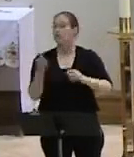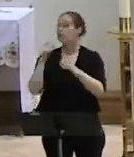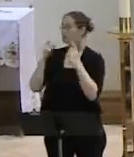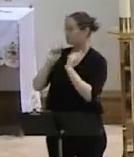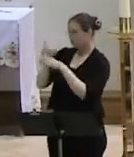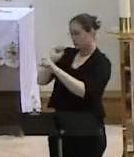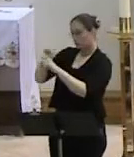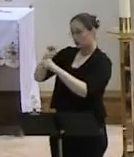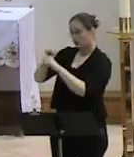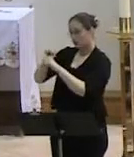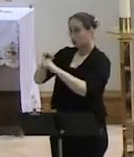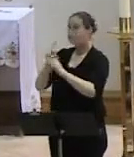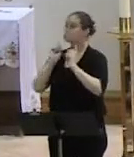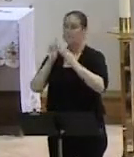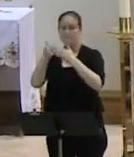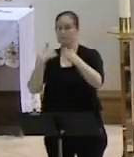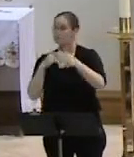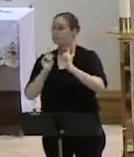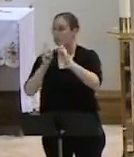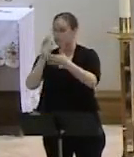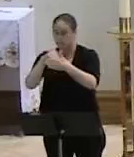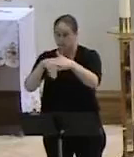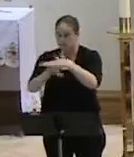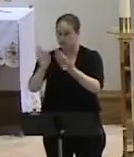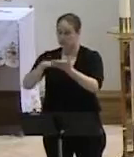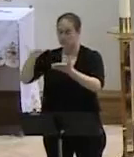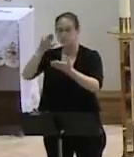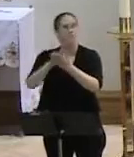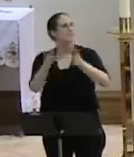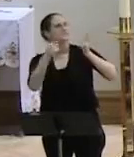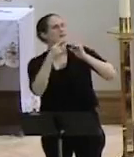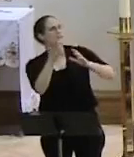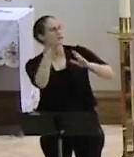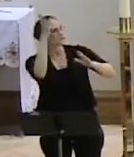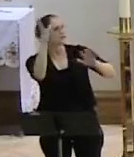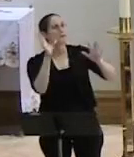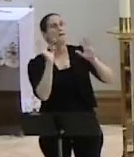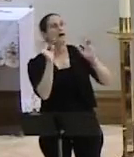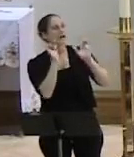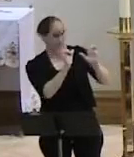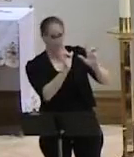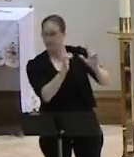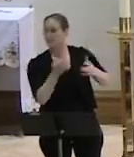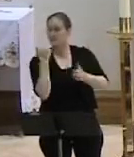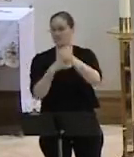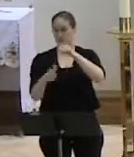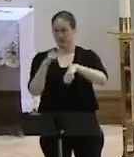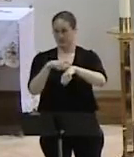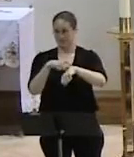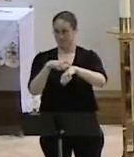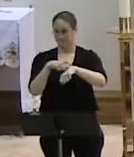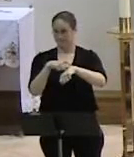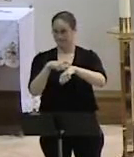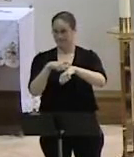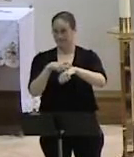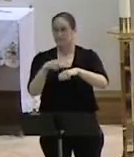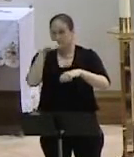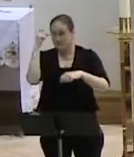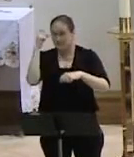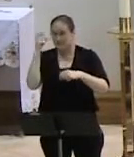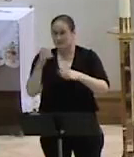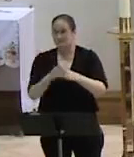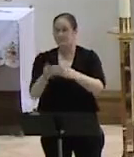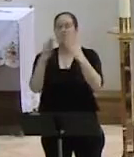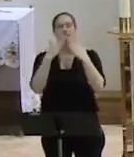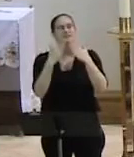go to college, no matter where you go, because that's a beautiful gift that you have from within you to